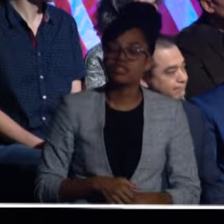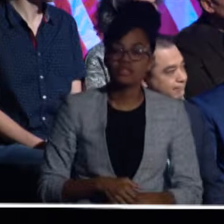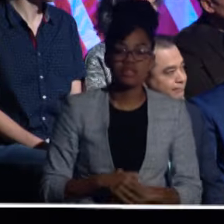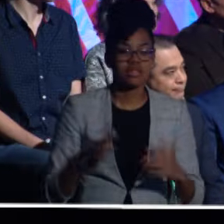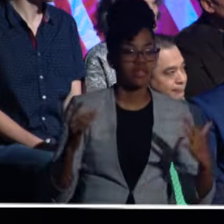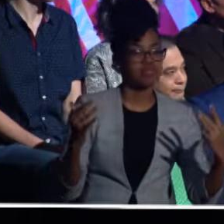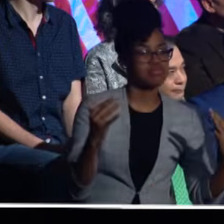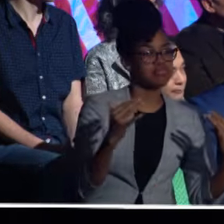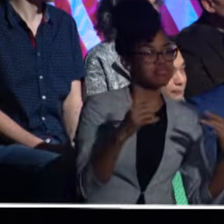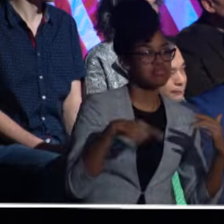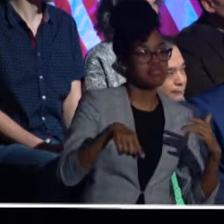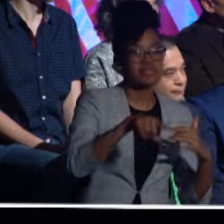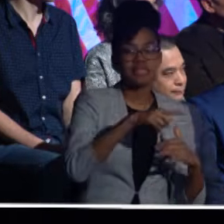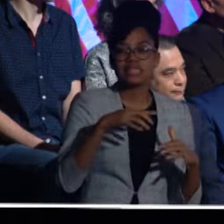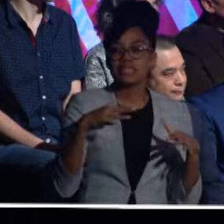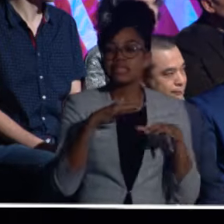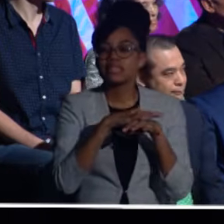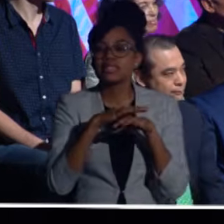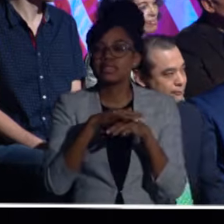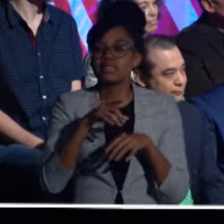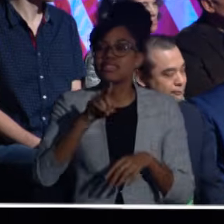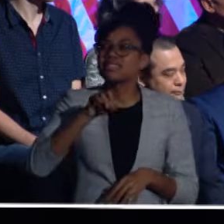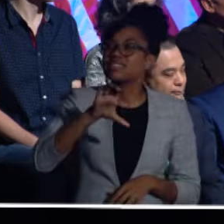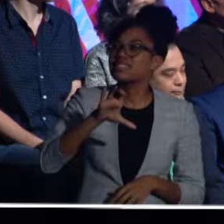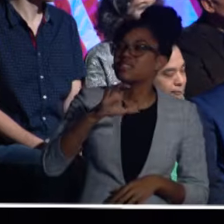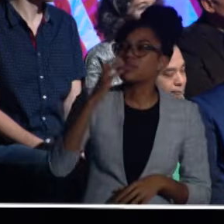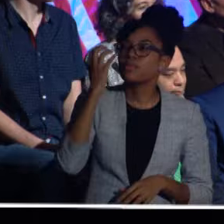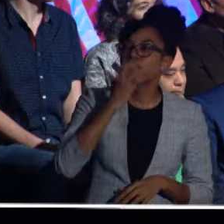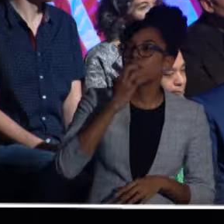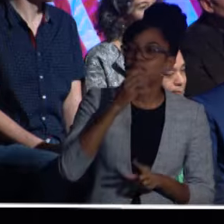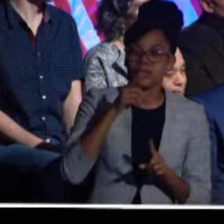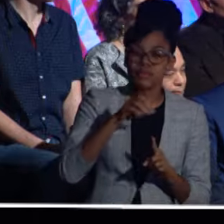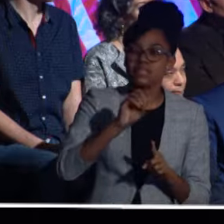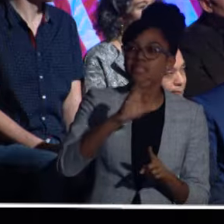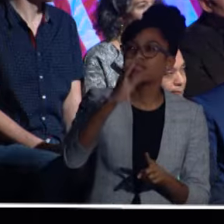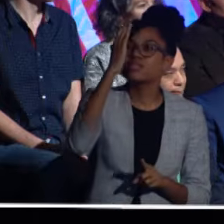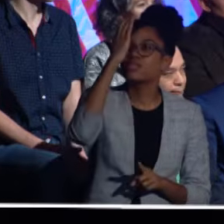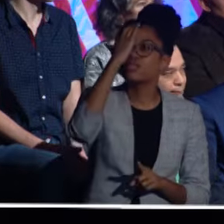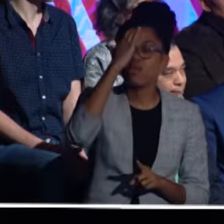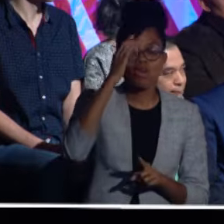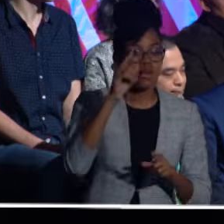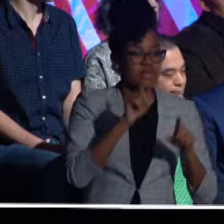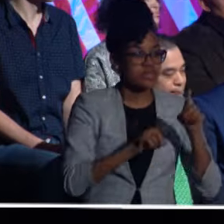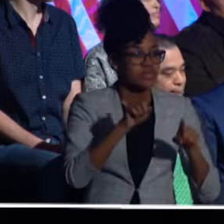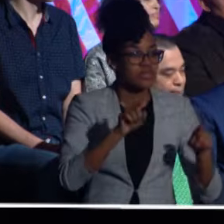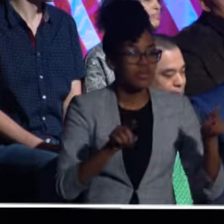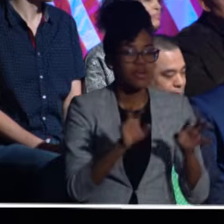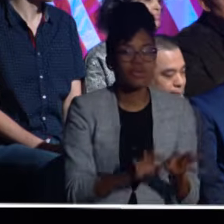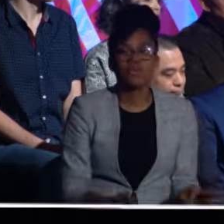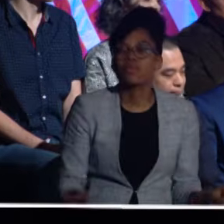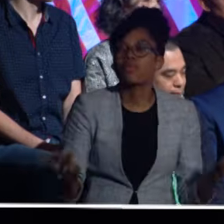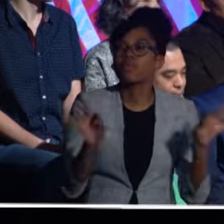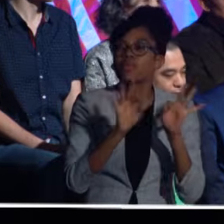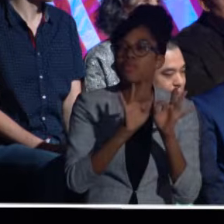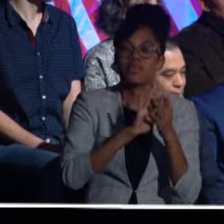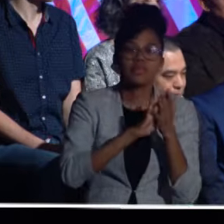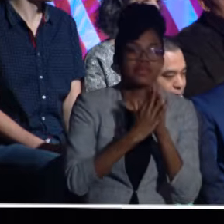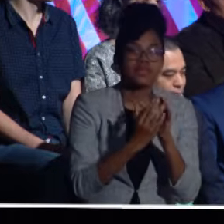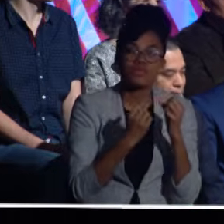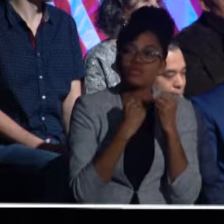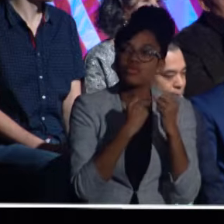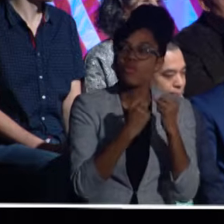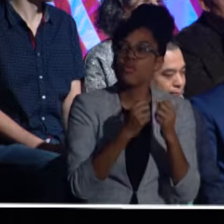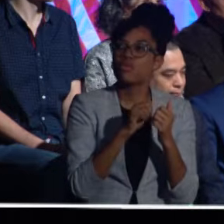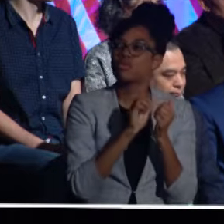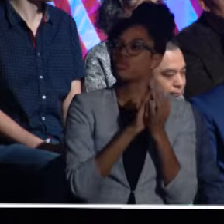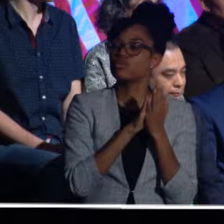and possibility, a city that dares to believe that when we are diverse, we are better. When we are in solidarity, we are better.